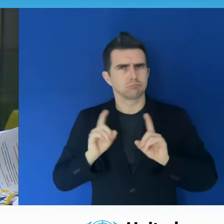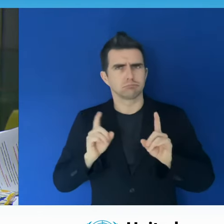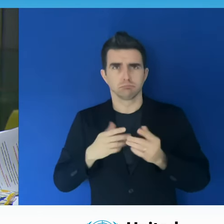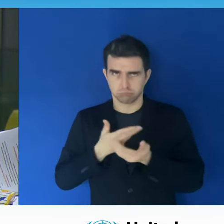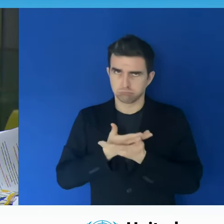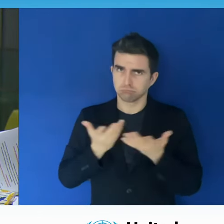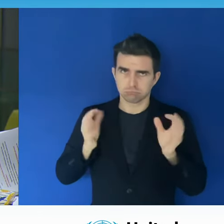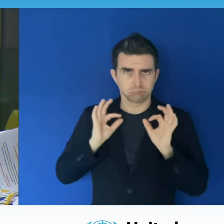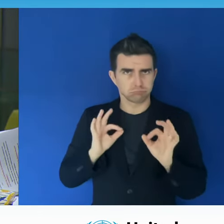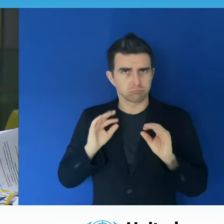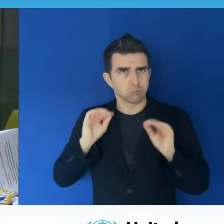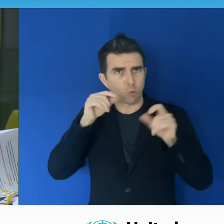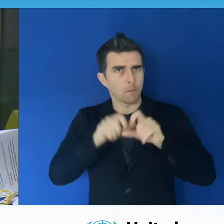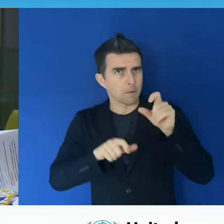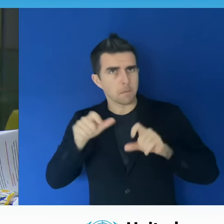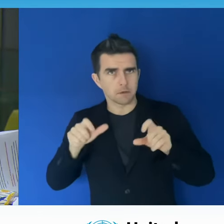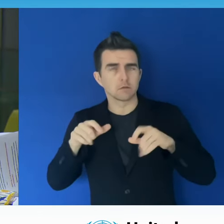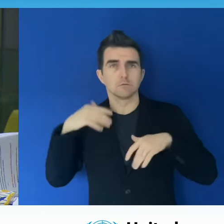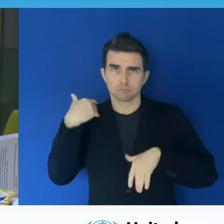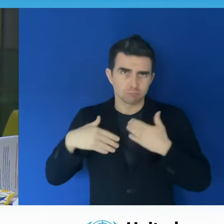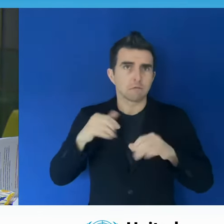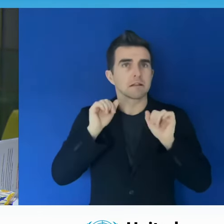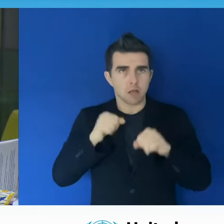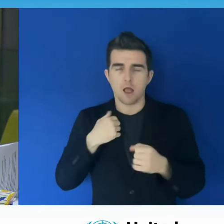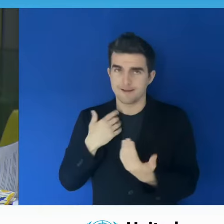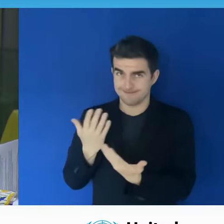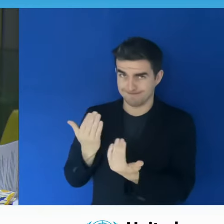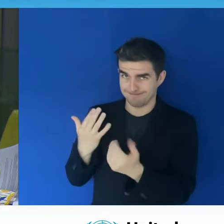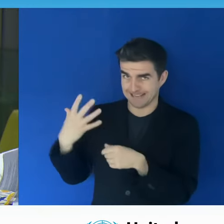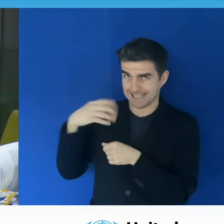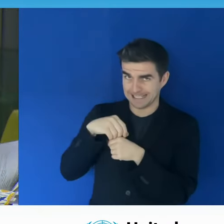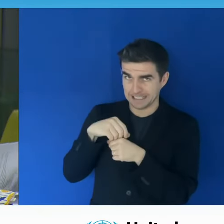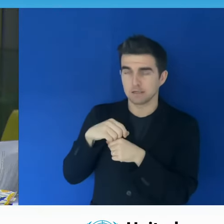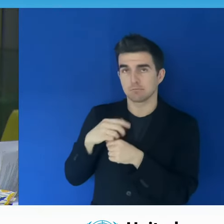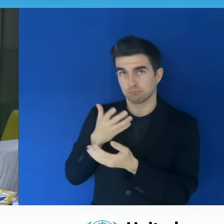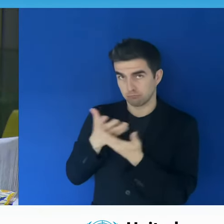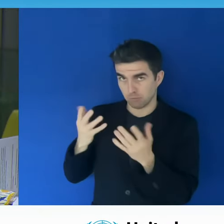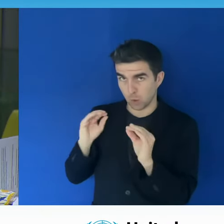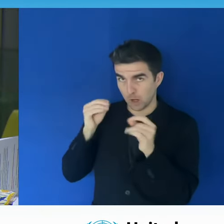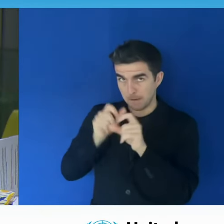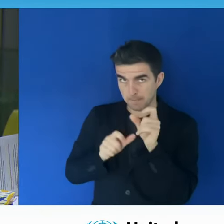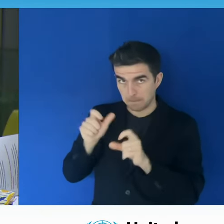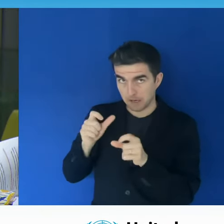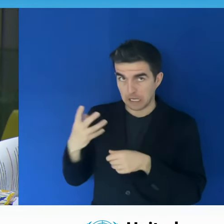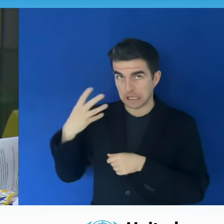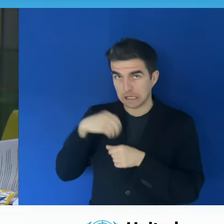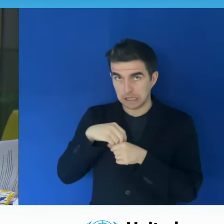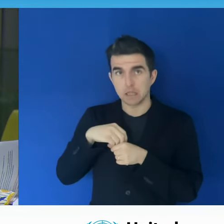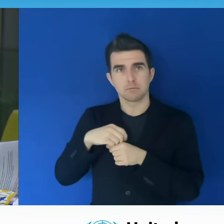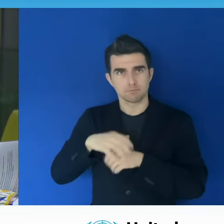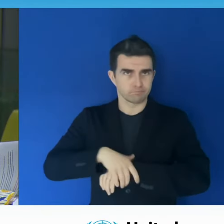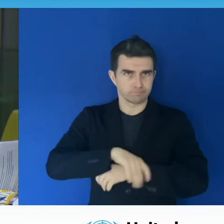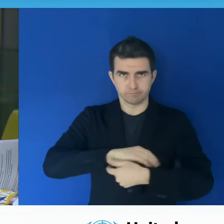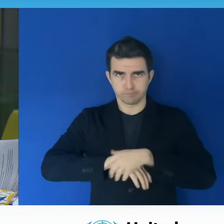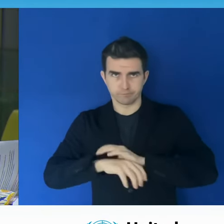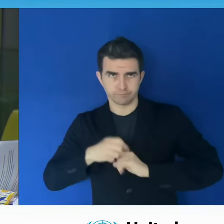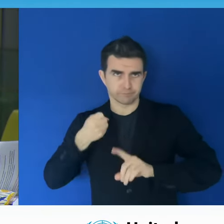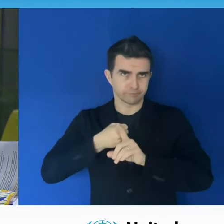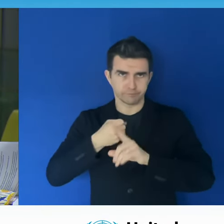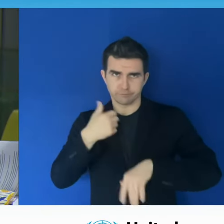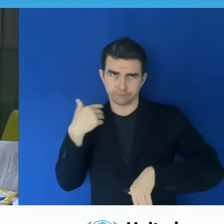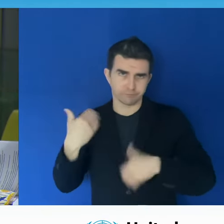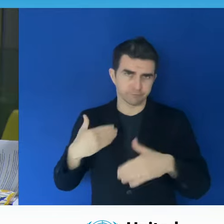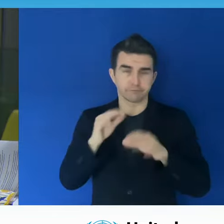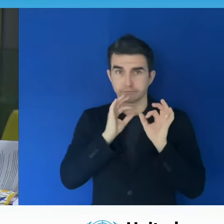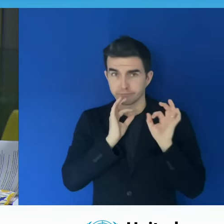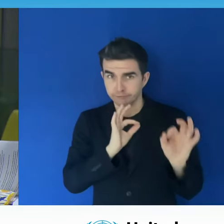to involve young people as protagonists and as partners, not only to promote